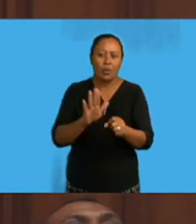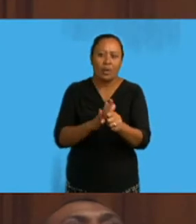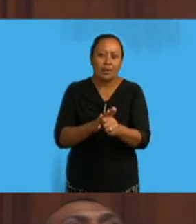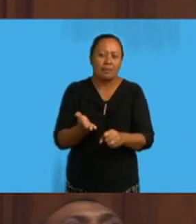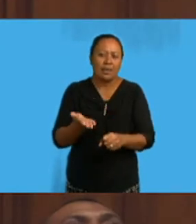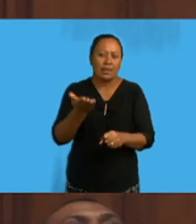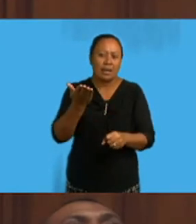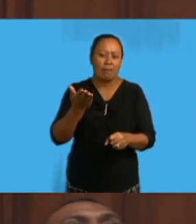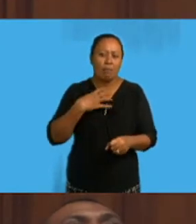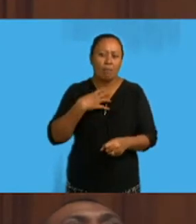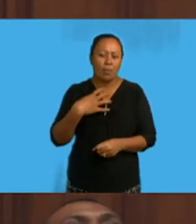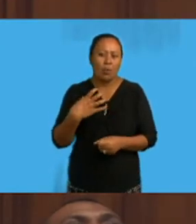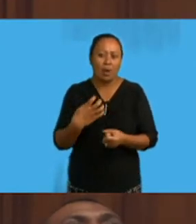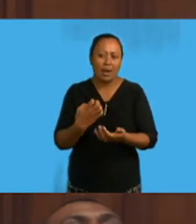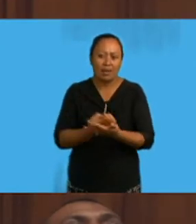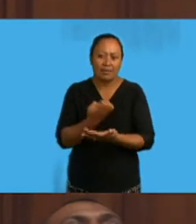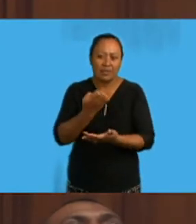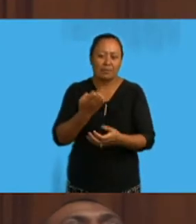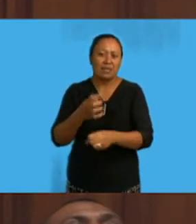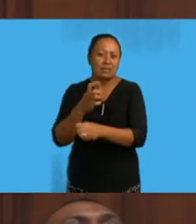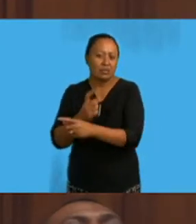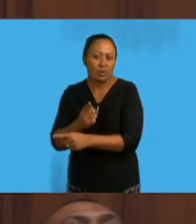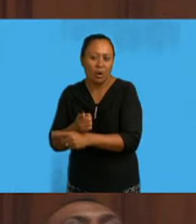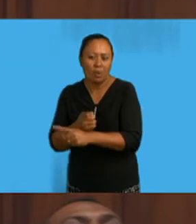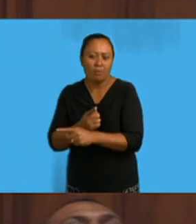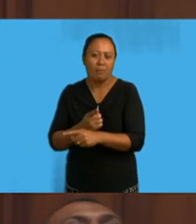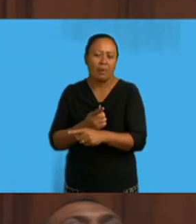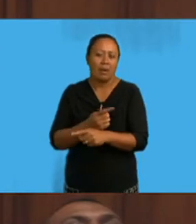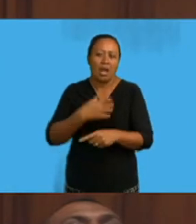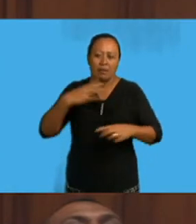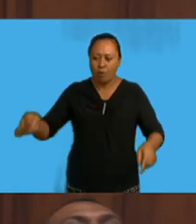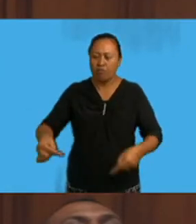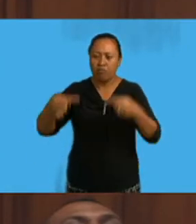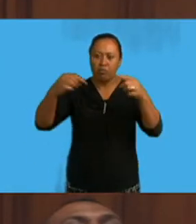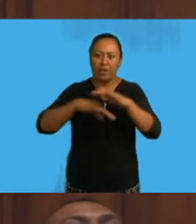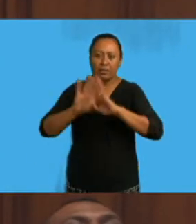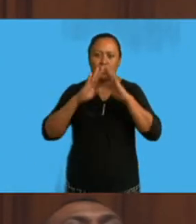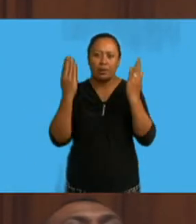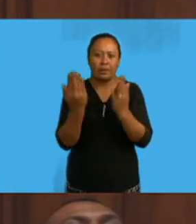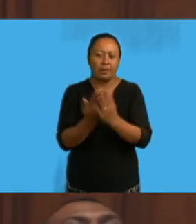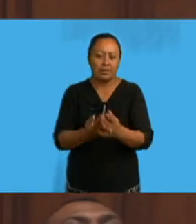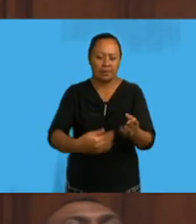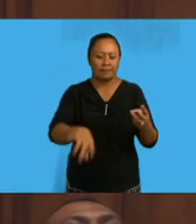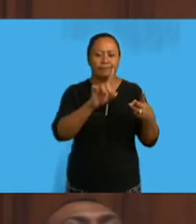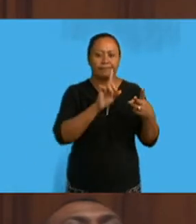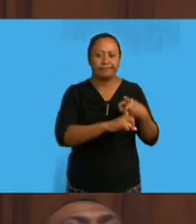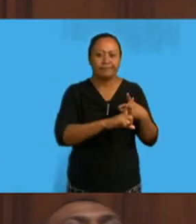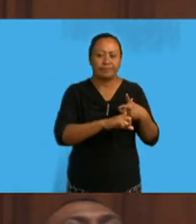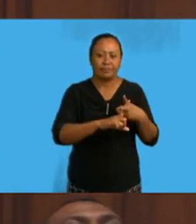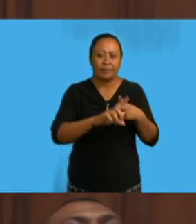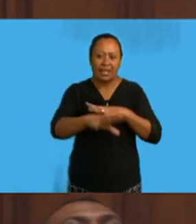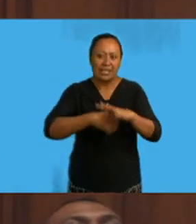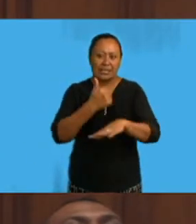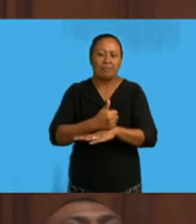greater green investments, more jobs, and Fiji's competitiveness on the global arena. Secondly, establish